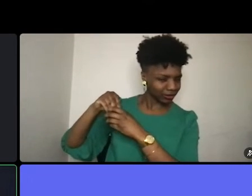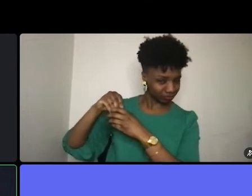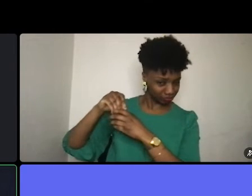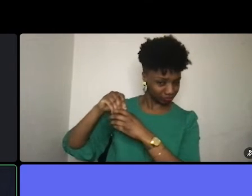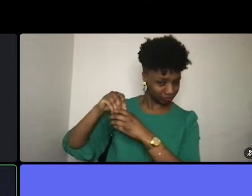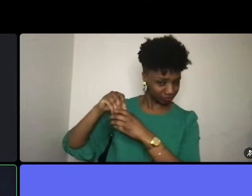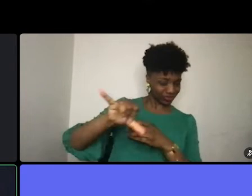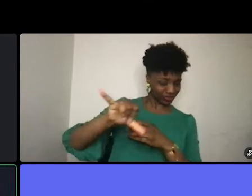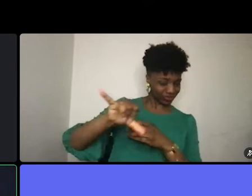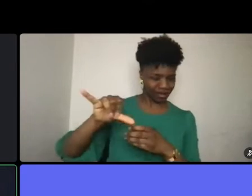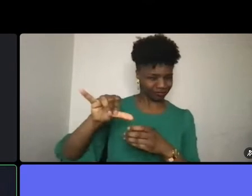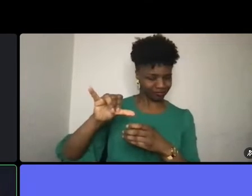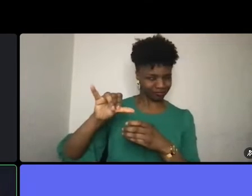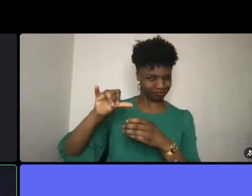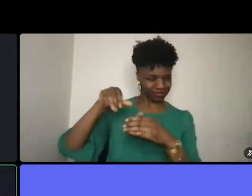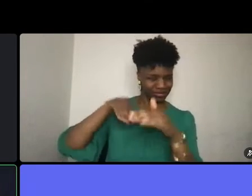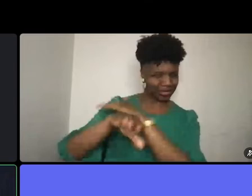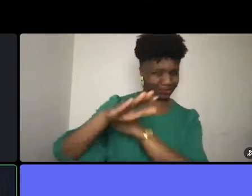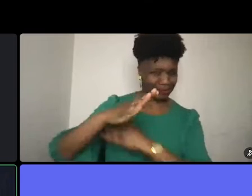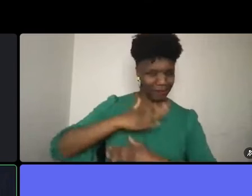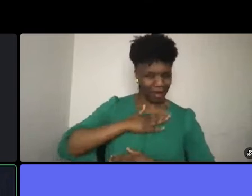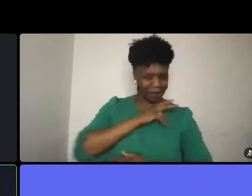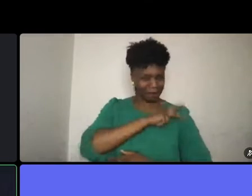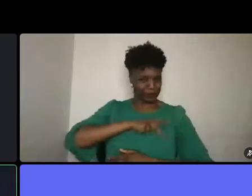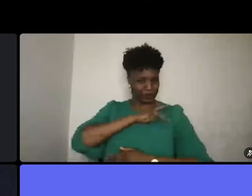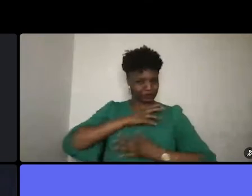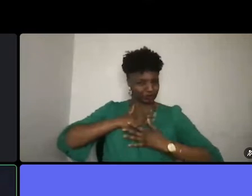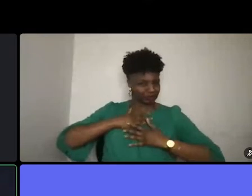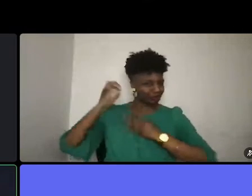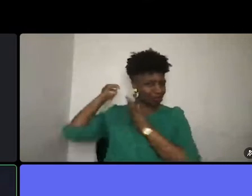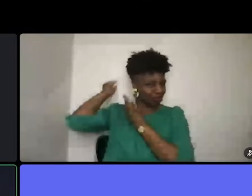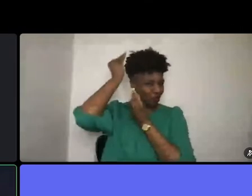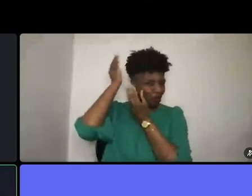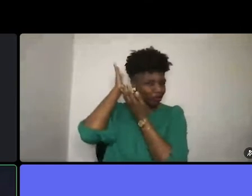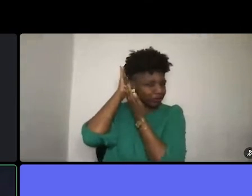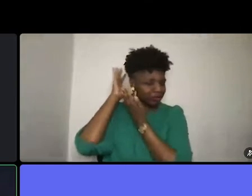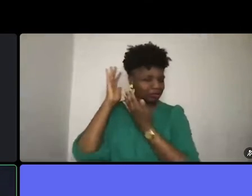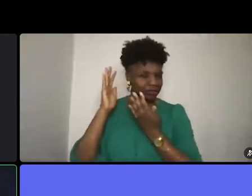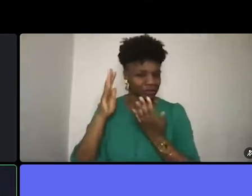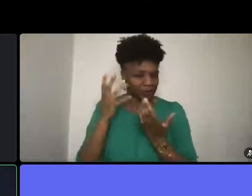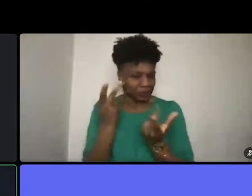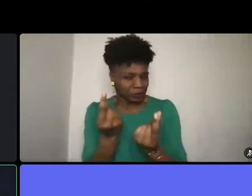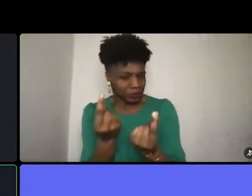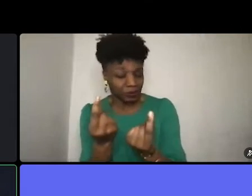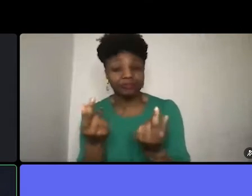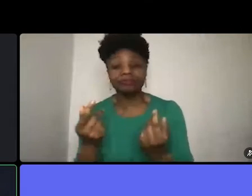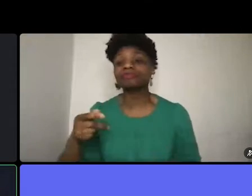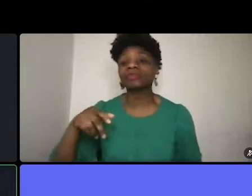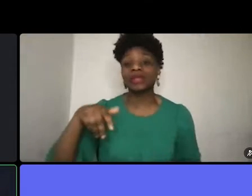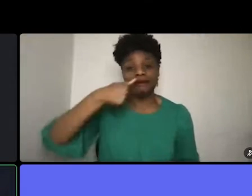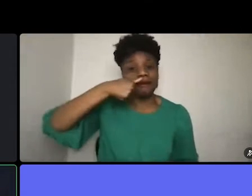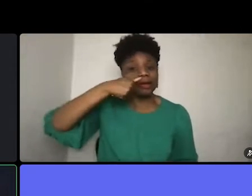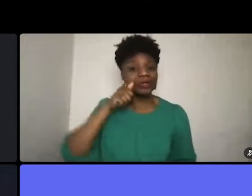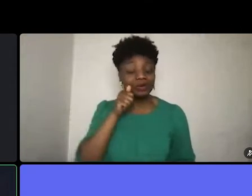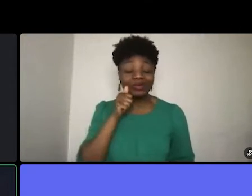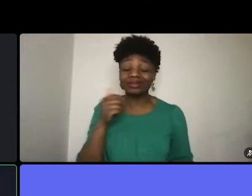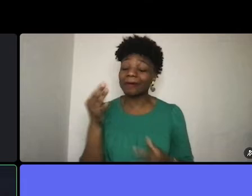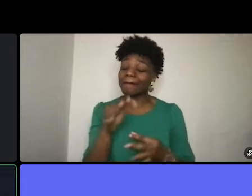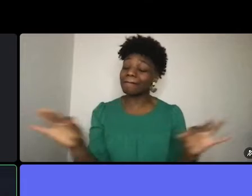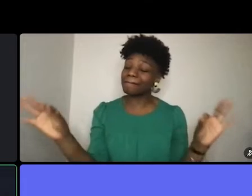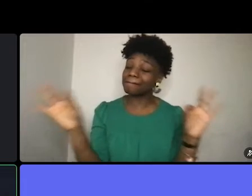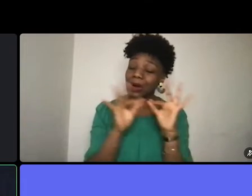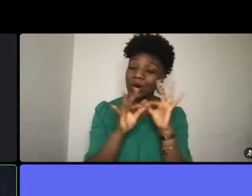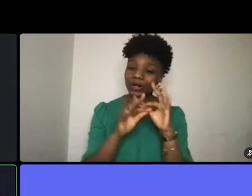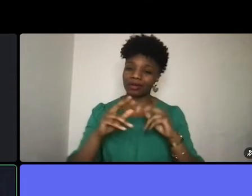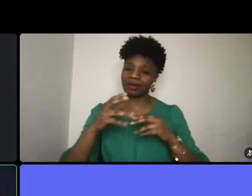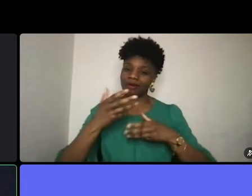that trust, that rapport, make sure that's Mm. established to build that confidence, in the practitioner,